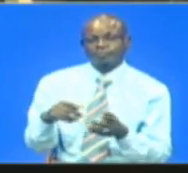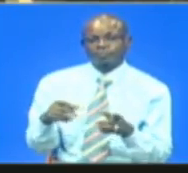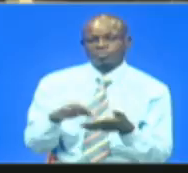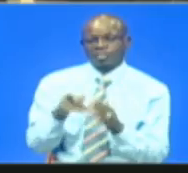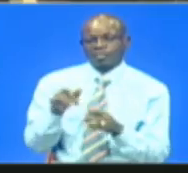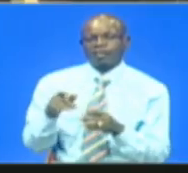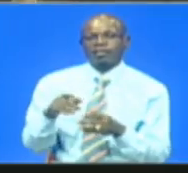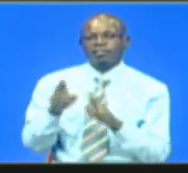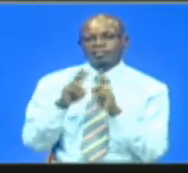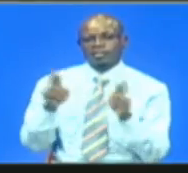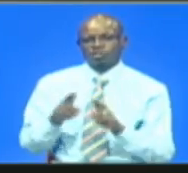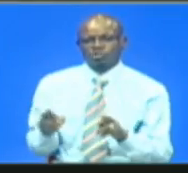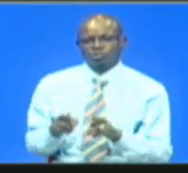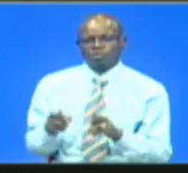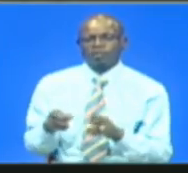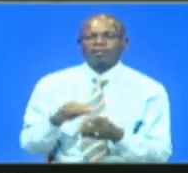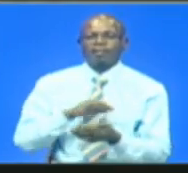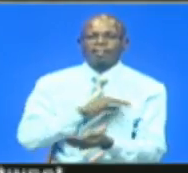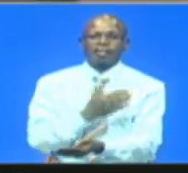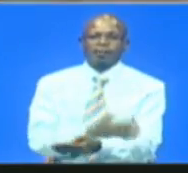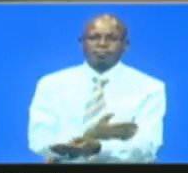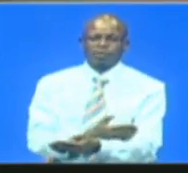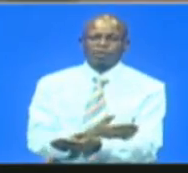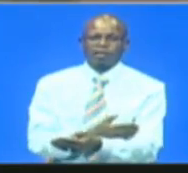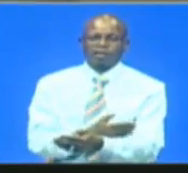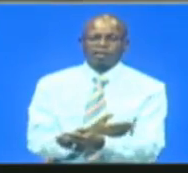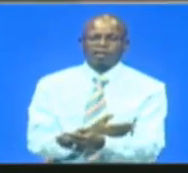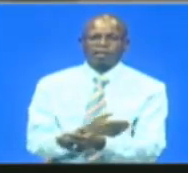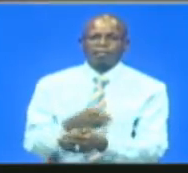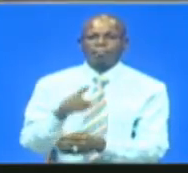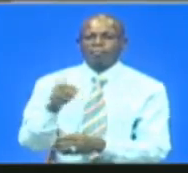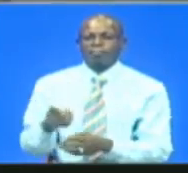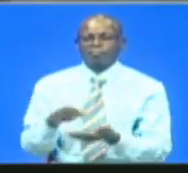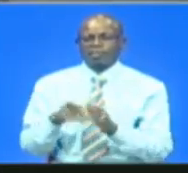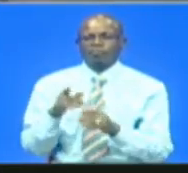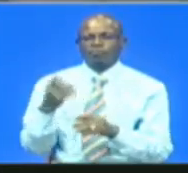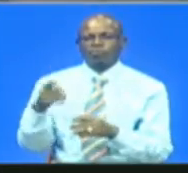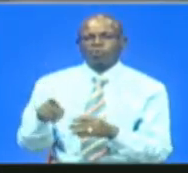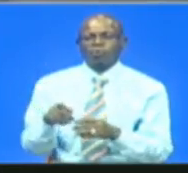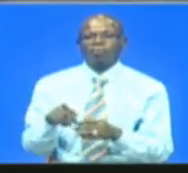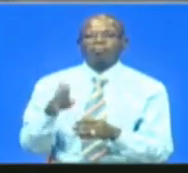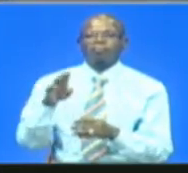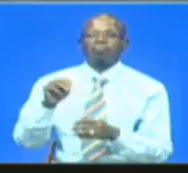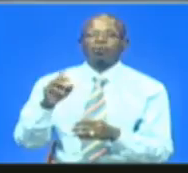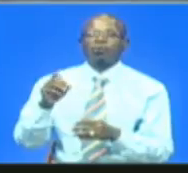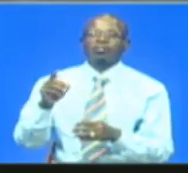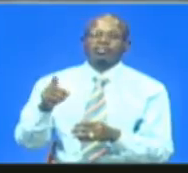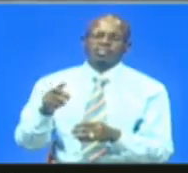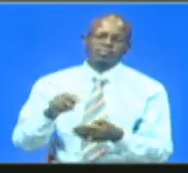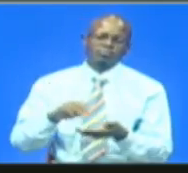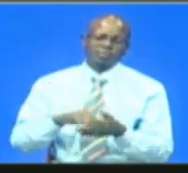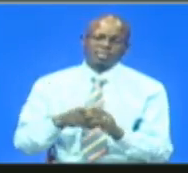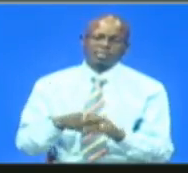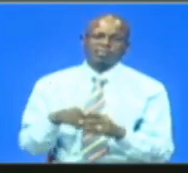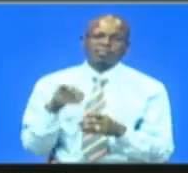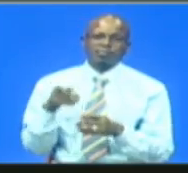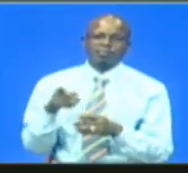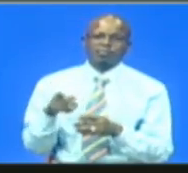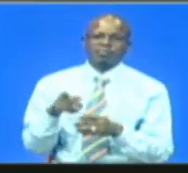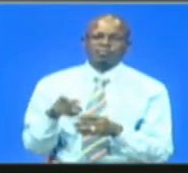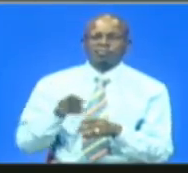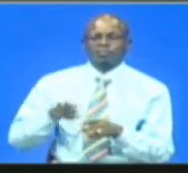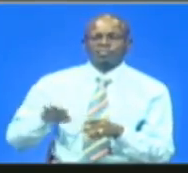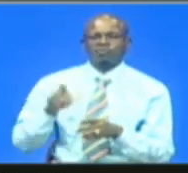capital markets through issuance of debt instruments such as diaspora bonds in a bid to meet the anticipated budget deficit of